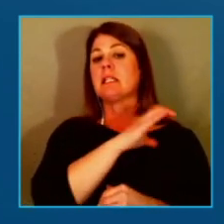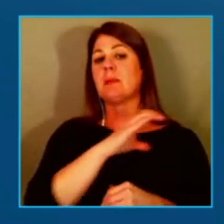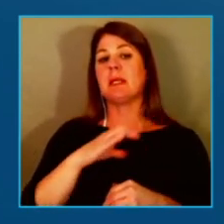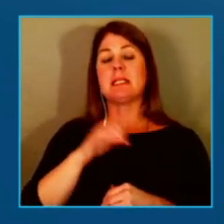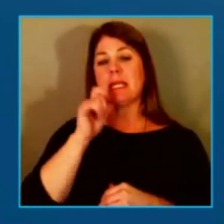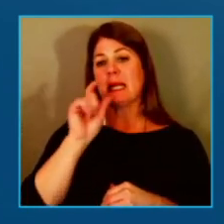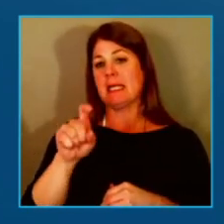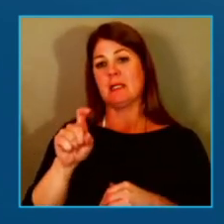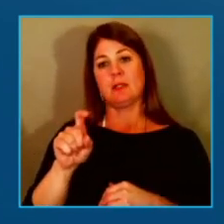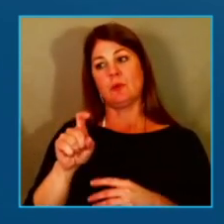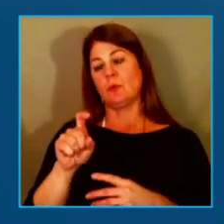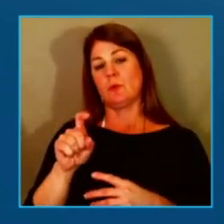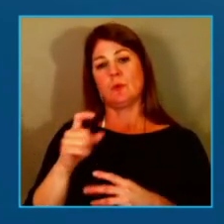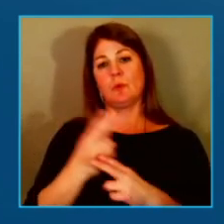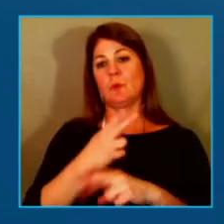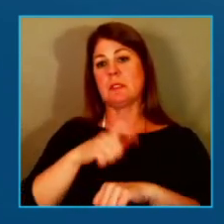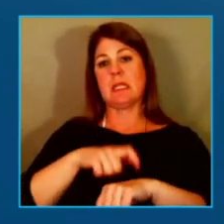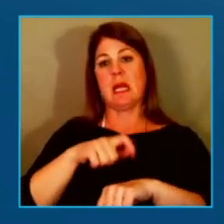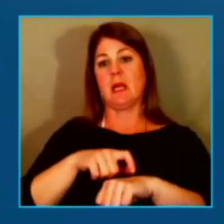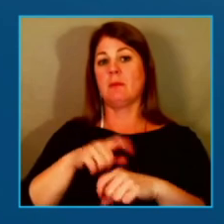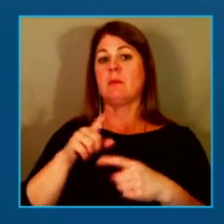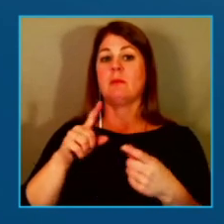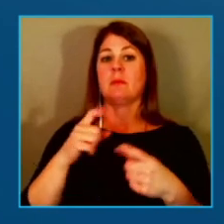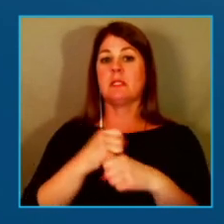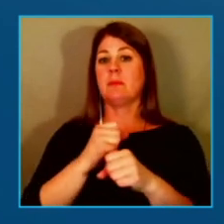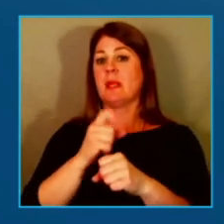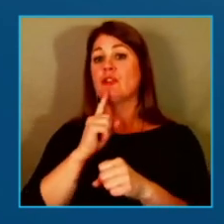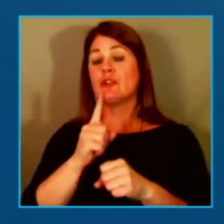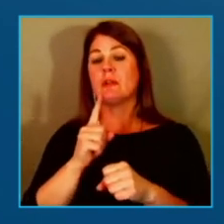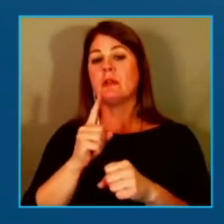I think the yeah. intentions are quite clear. Thank you so much.